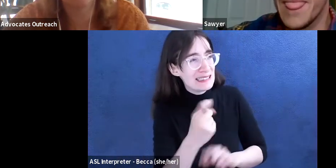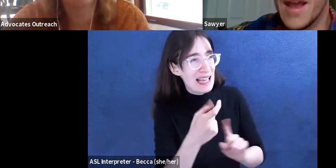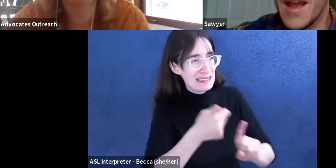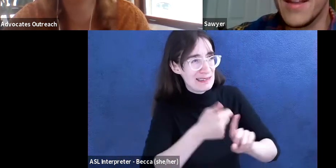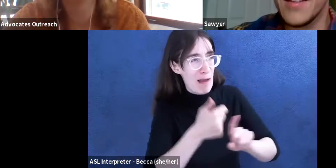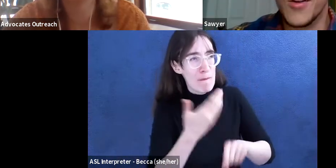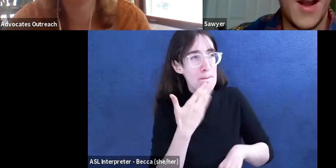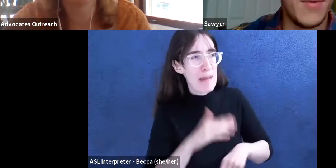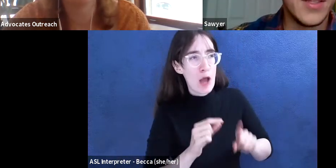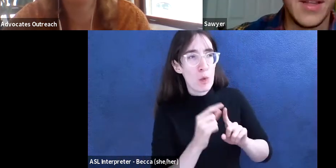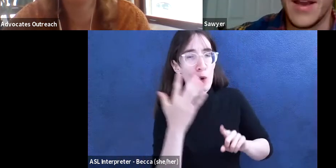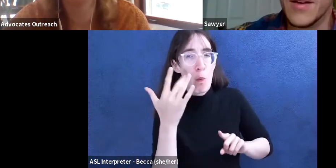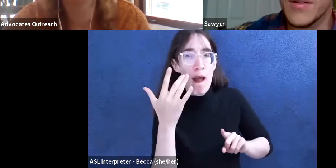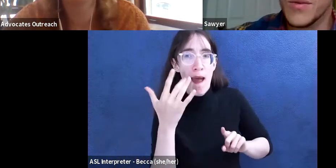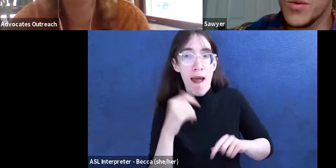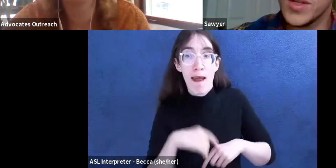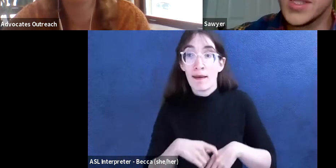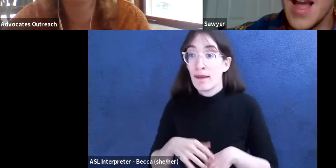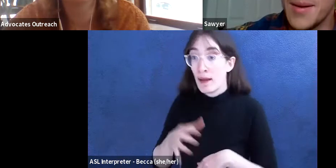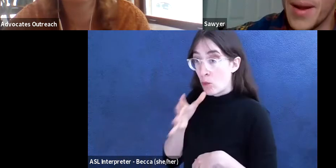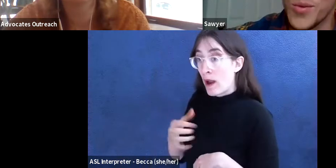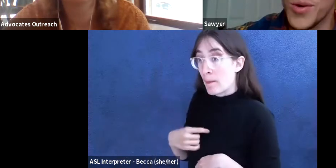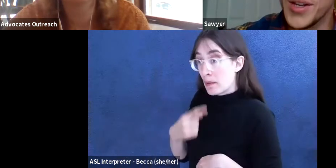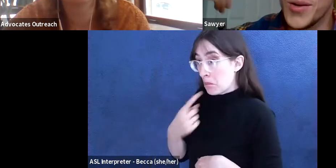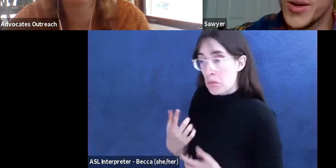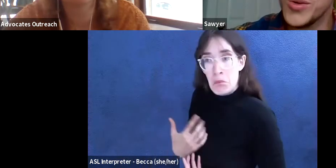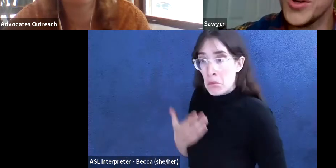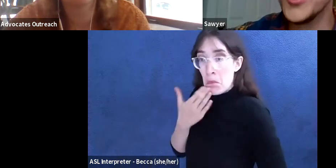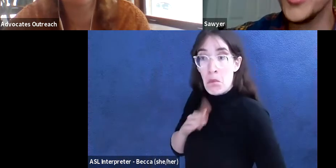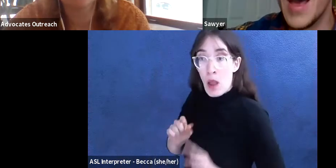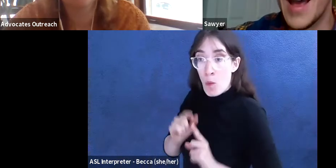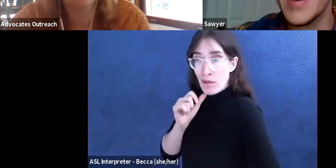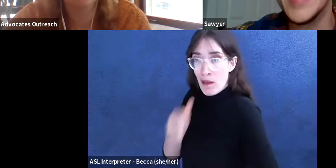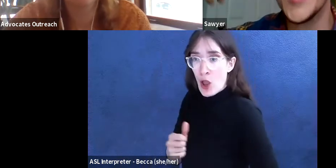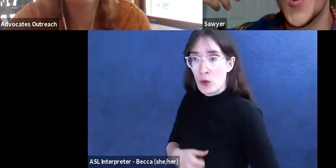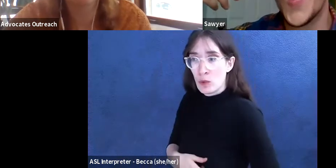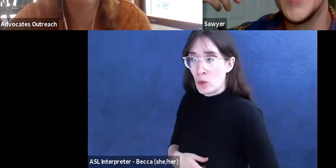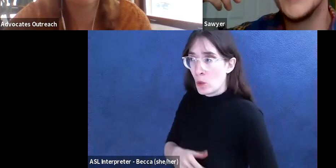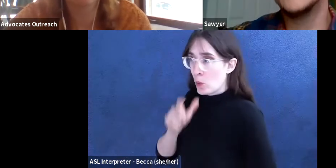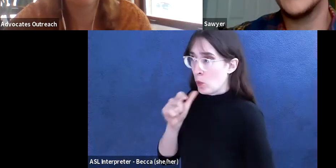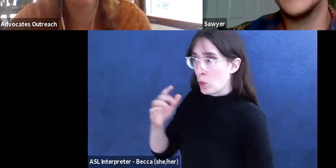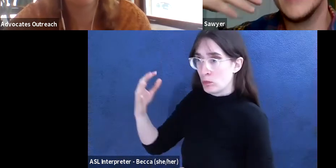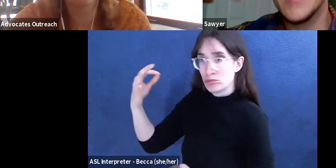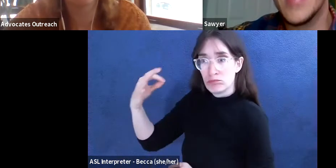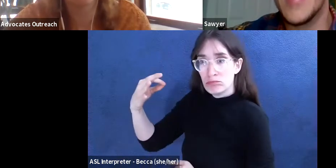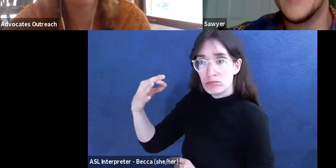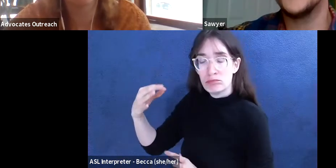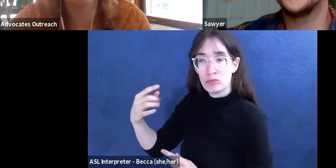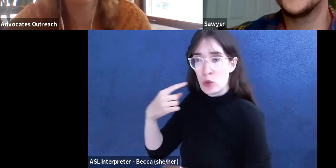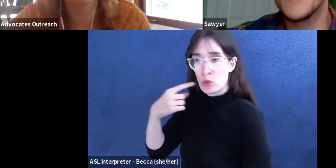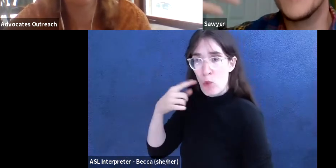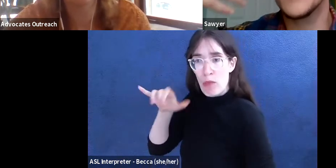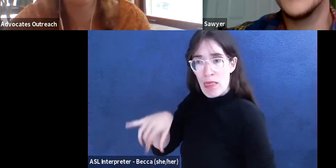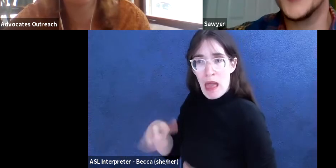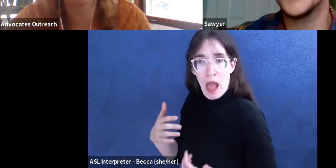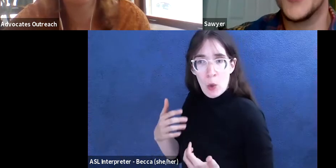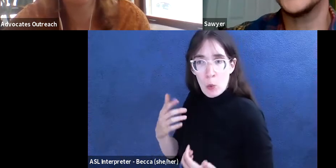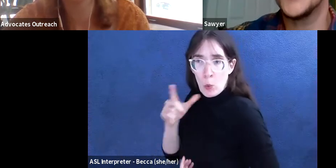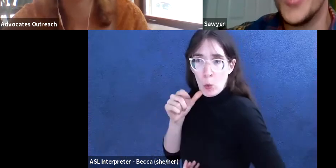of course, there are some values that you probably want to share with your